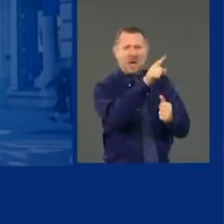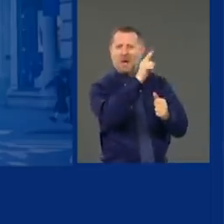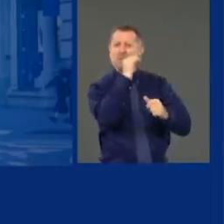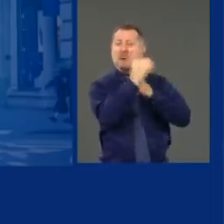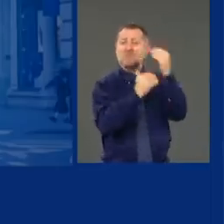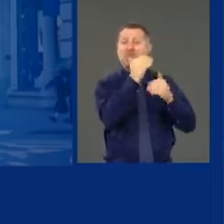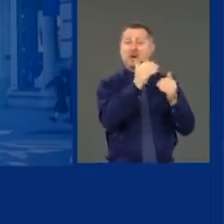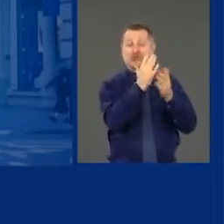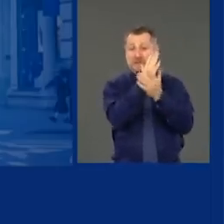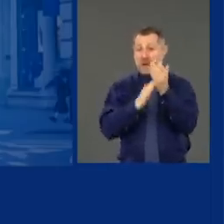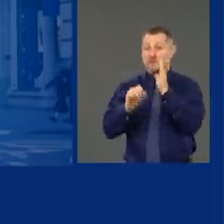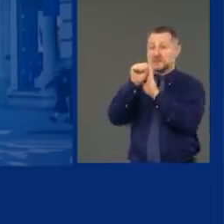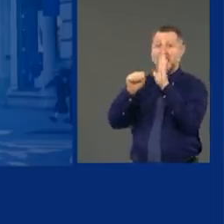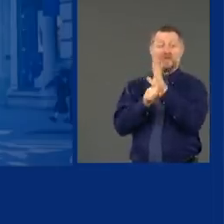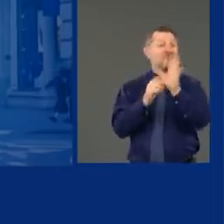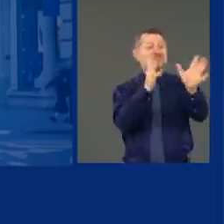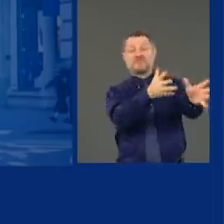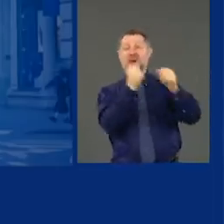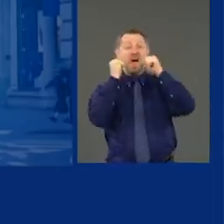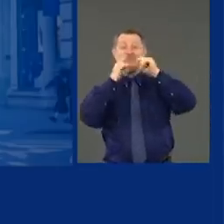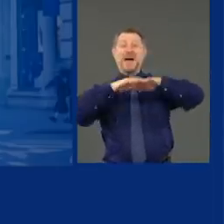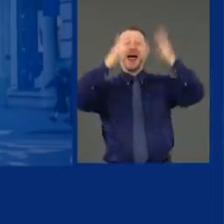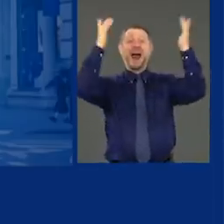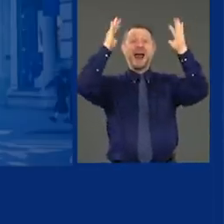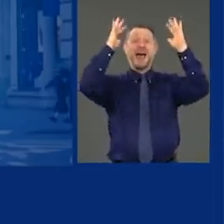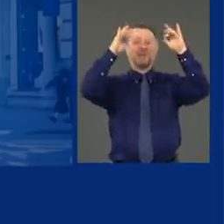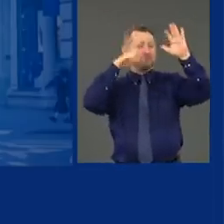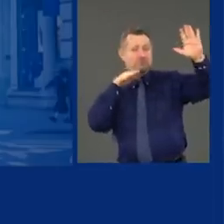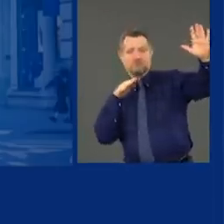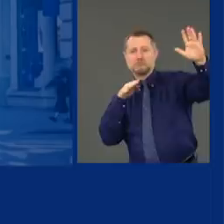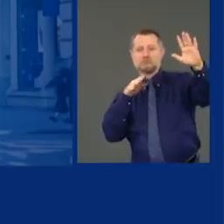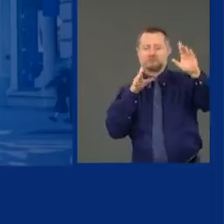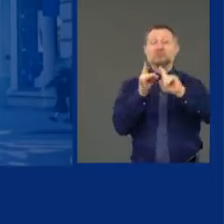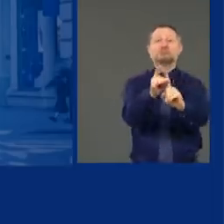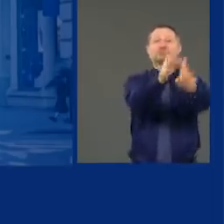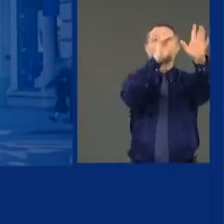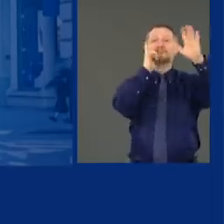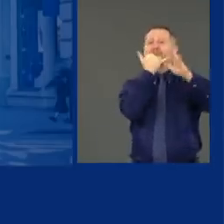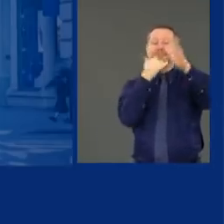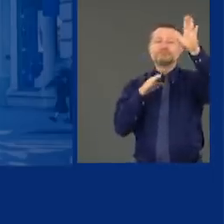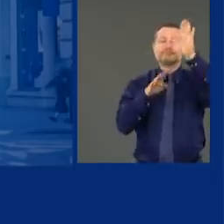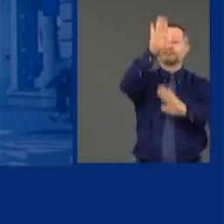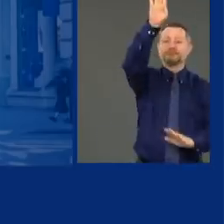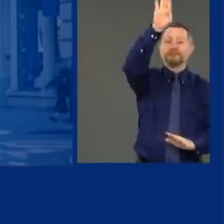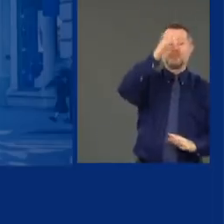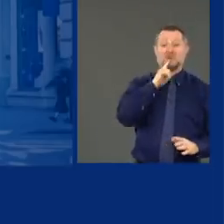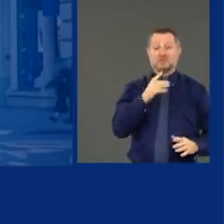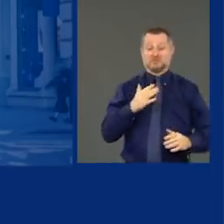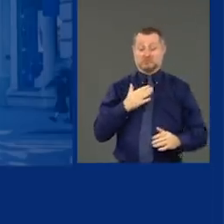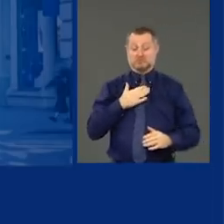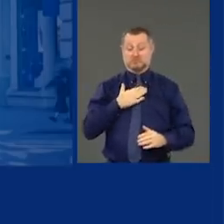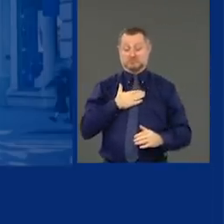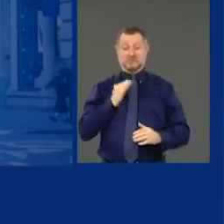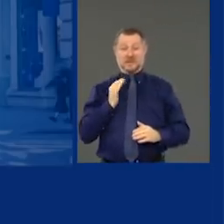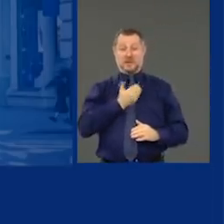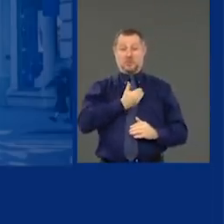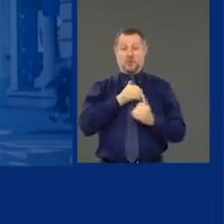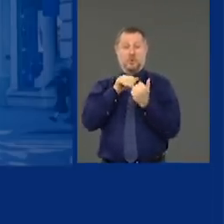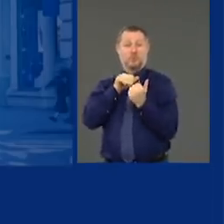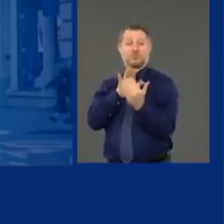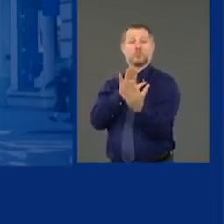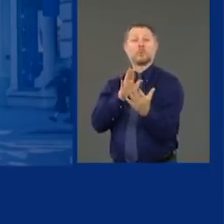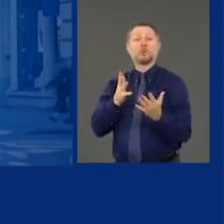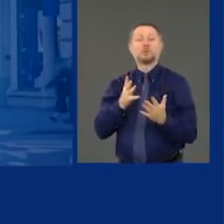trouble, and then they had to close the valve. We said we were going to open the valve